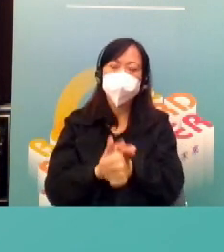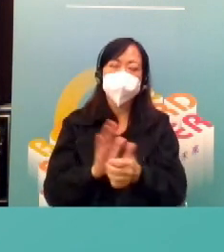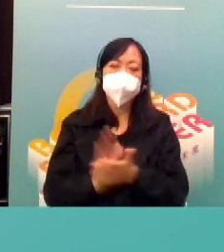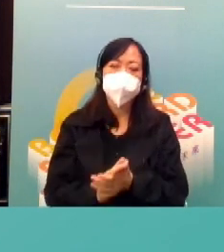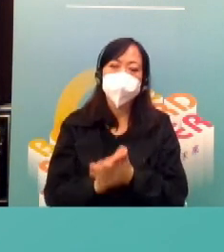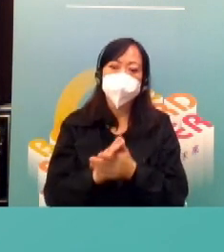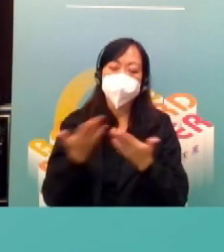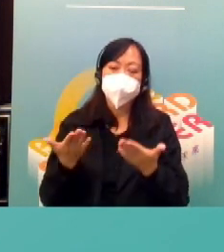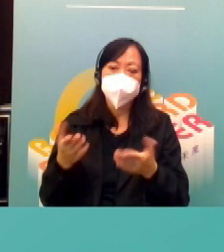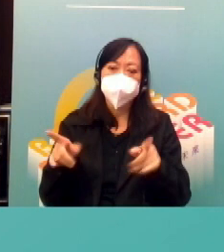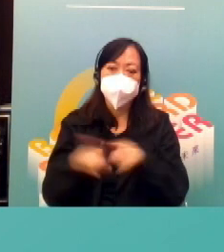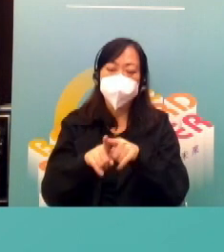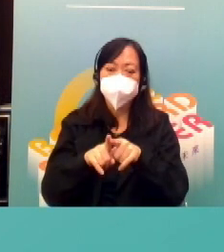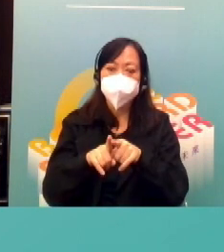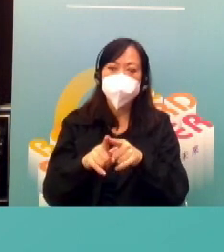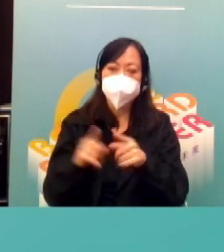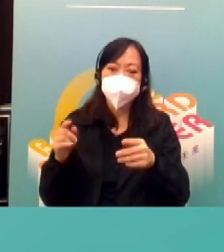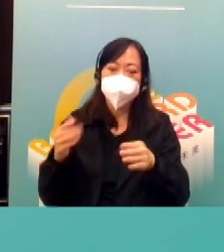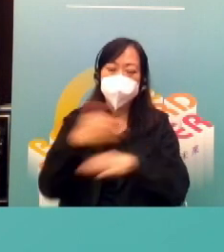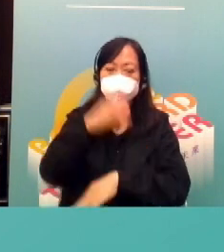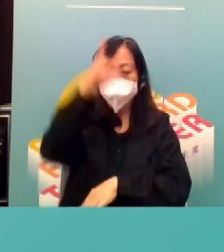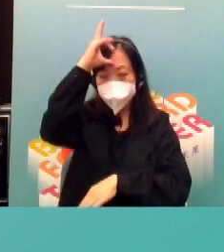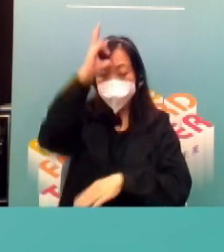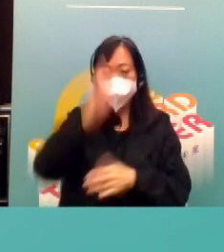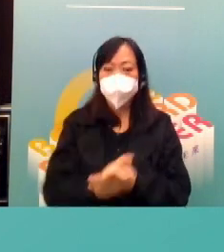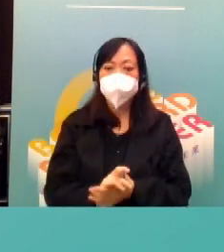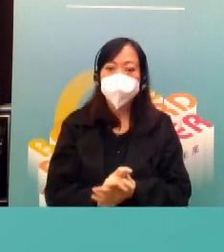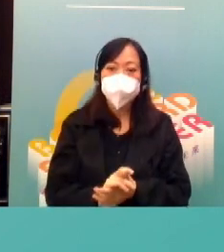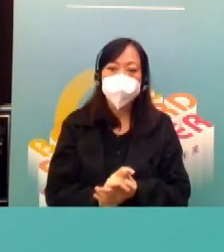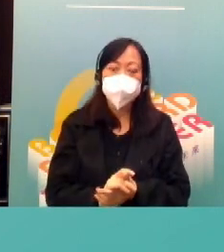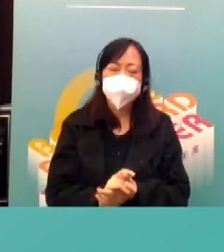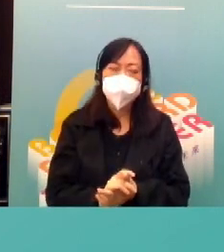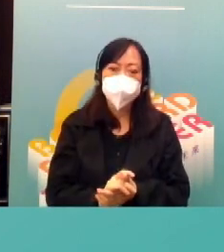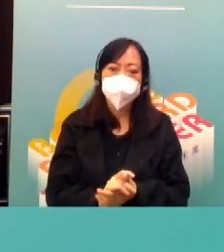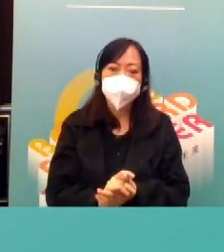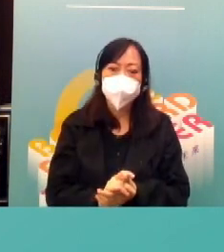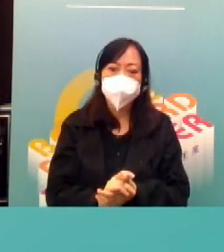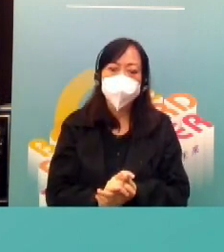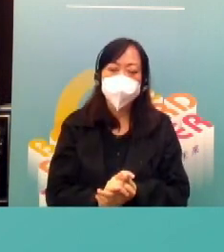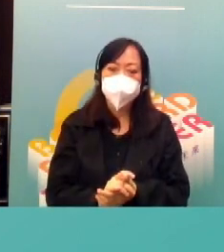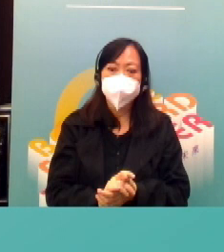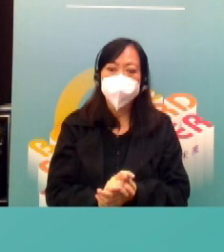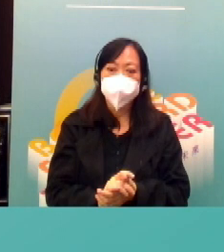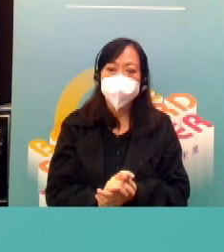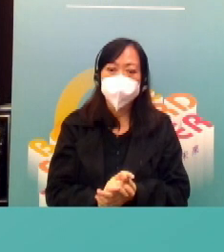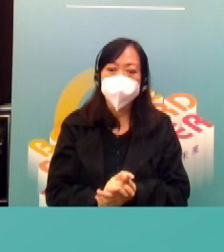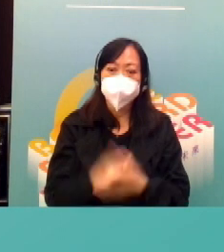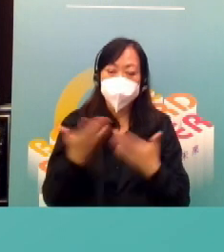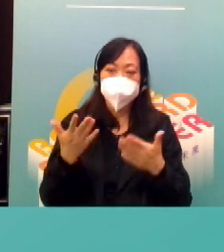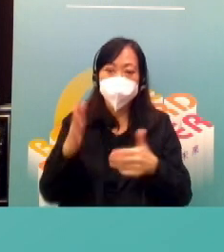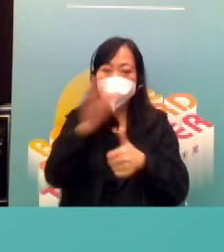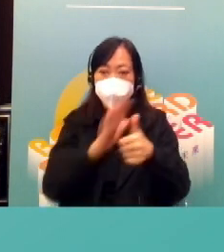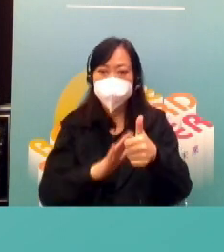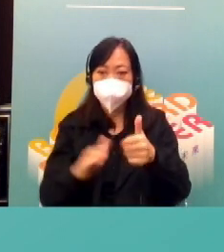tax burden for impact investors, or indeed provide tax breaks to social enterprises. So if you're an impact investor or an investor, I know